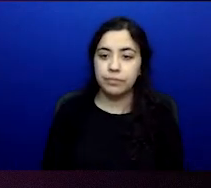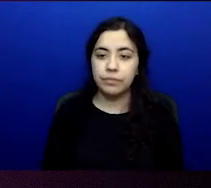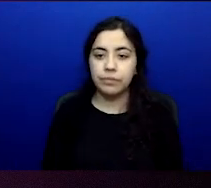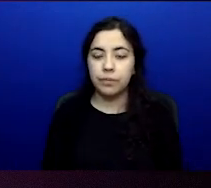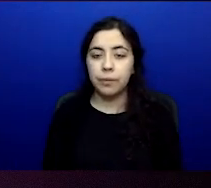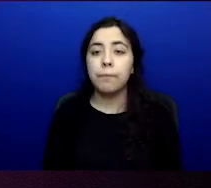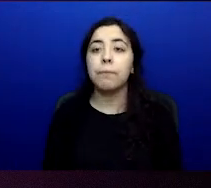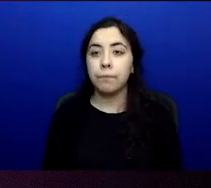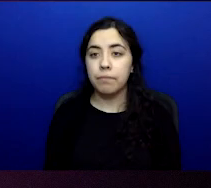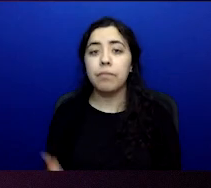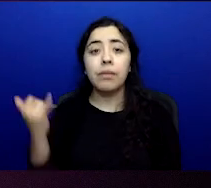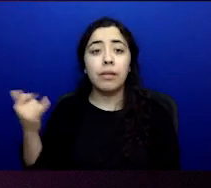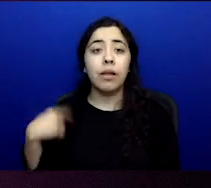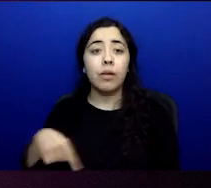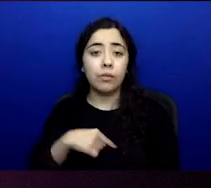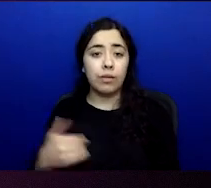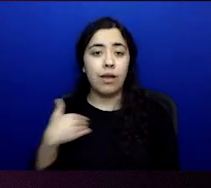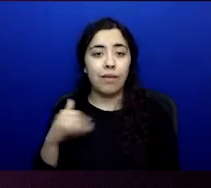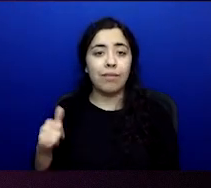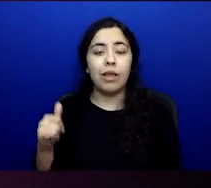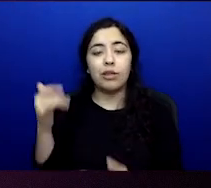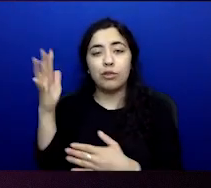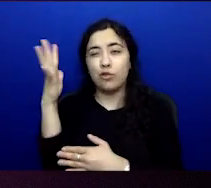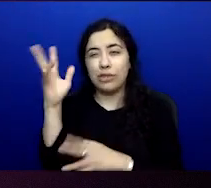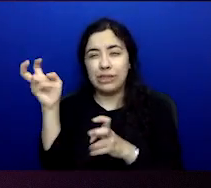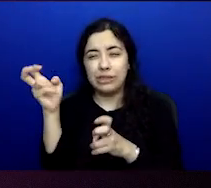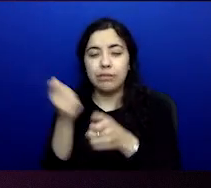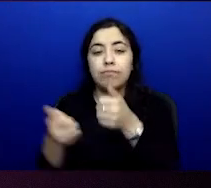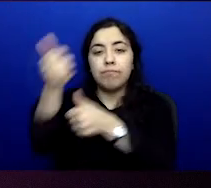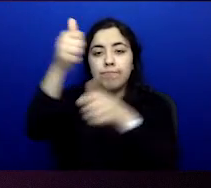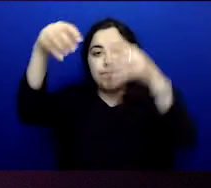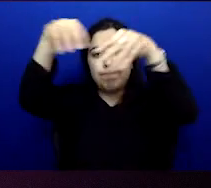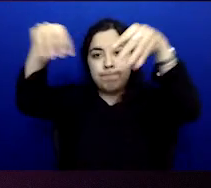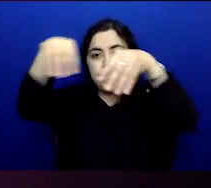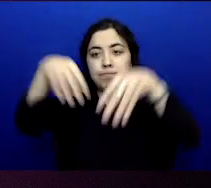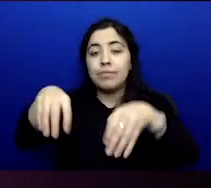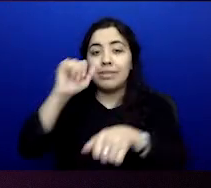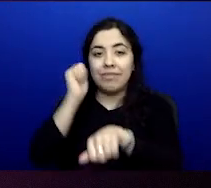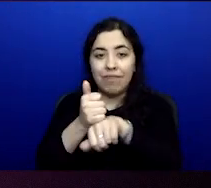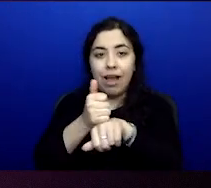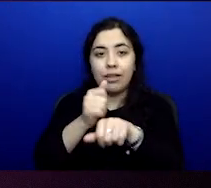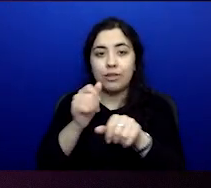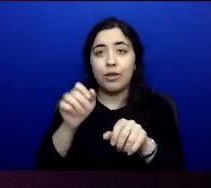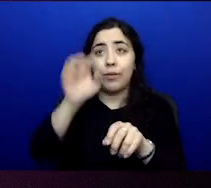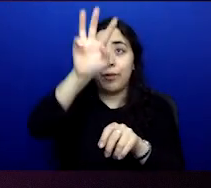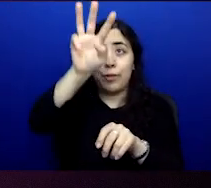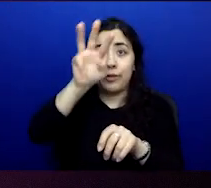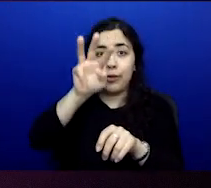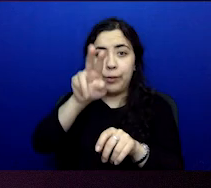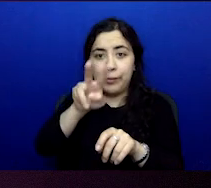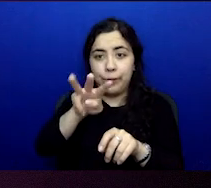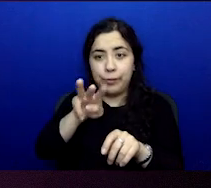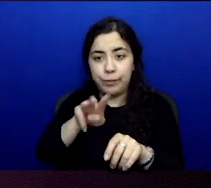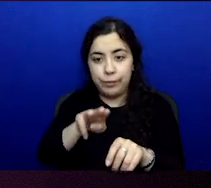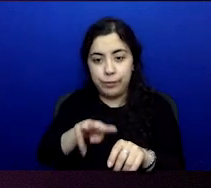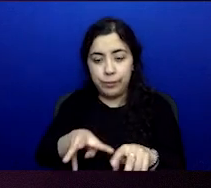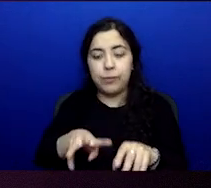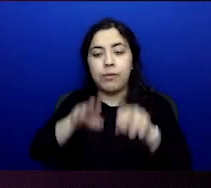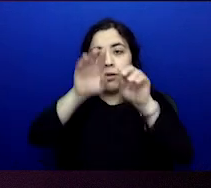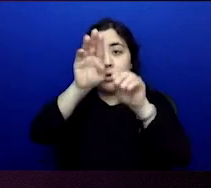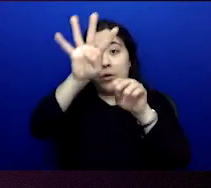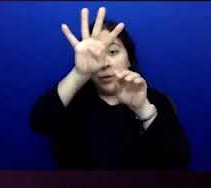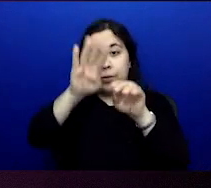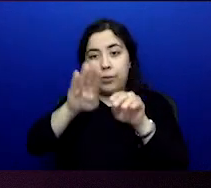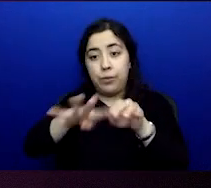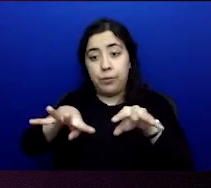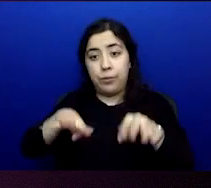we have the tree list logic defined, we have also further looked into the modular, we have applied the modular pipeline